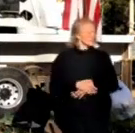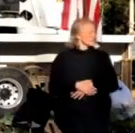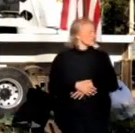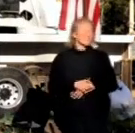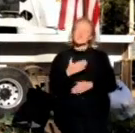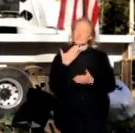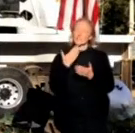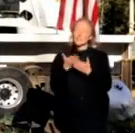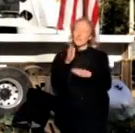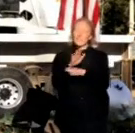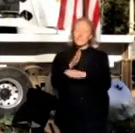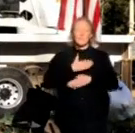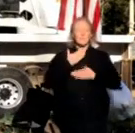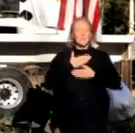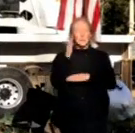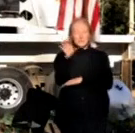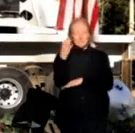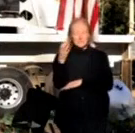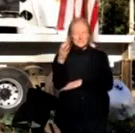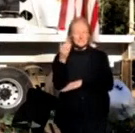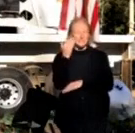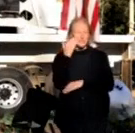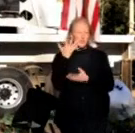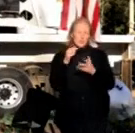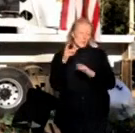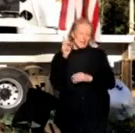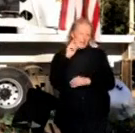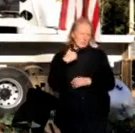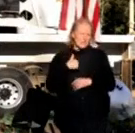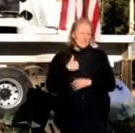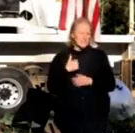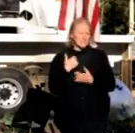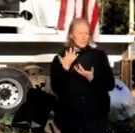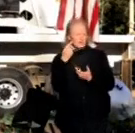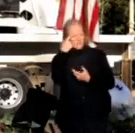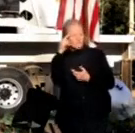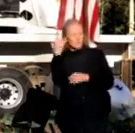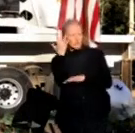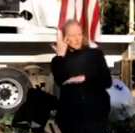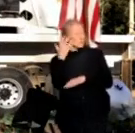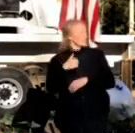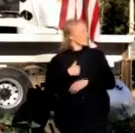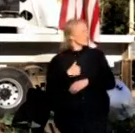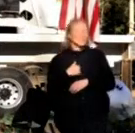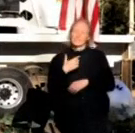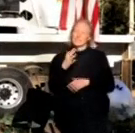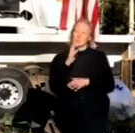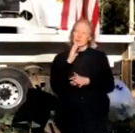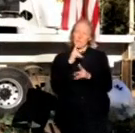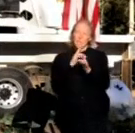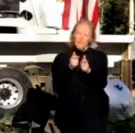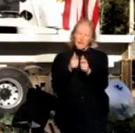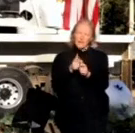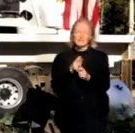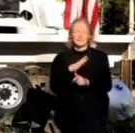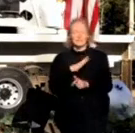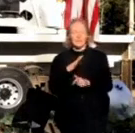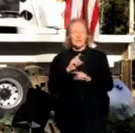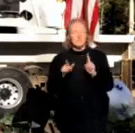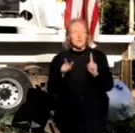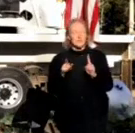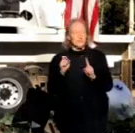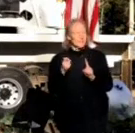Good afternoon, Merry Christmas. I know that you do not want to hear me. I know that you're waiting for the tree to be cut, so it's a good thing I speak really quickly. But we would be